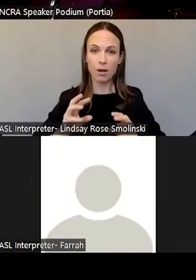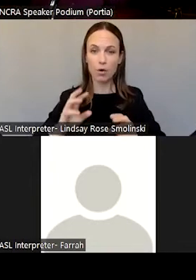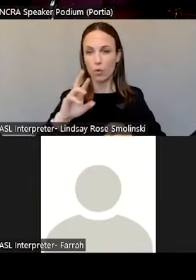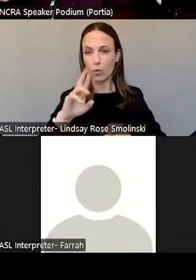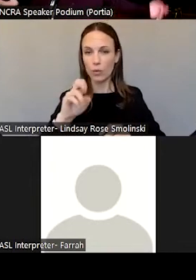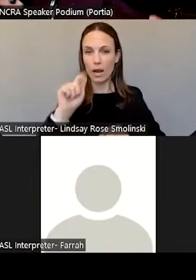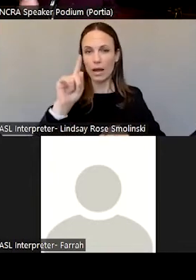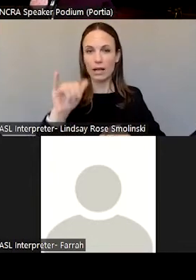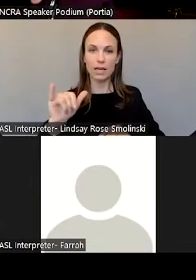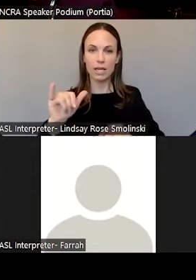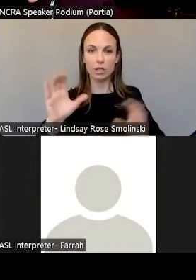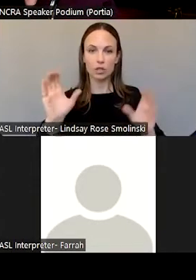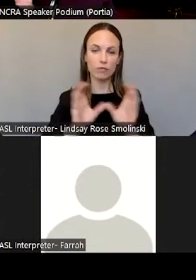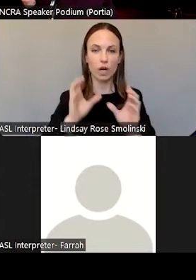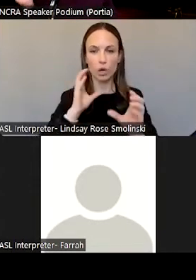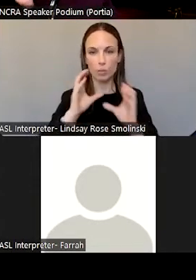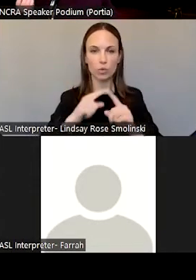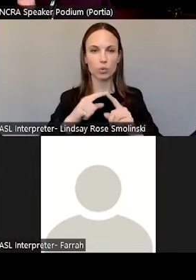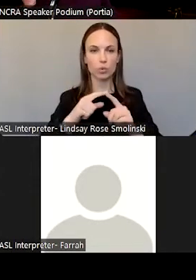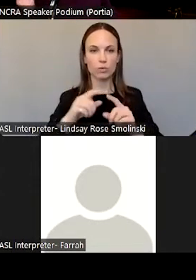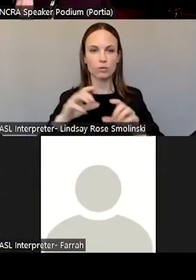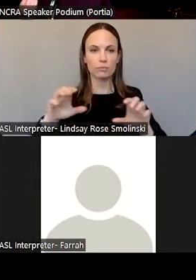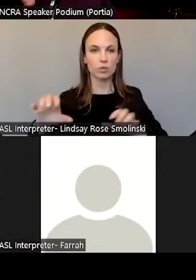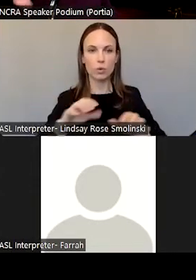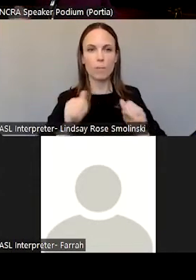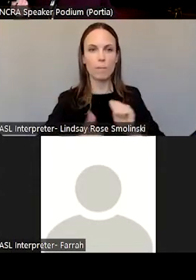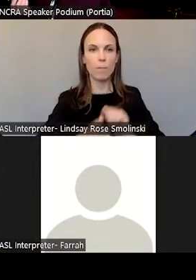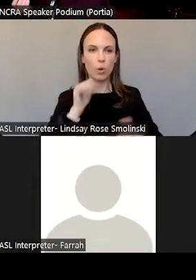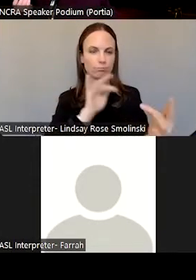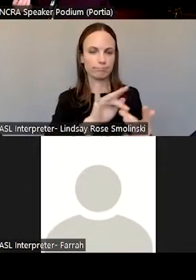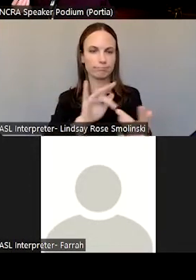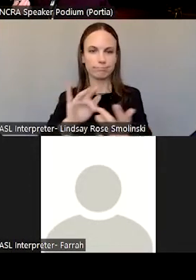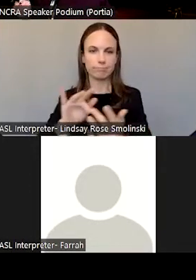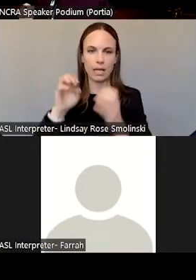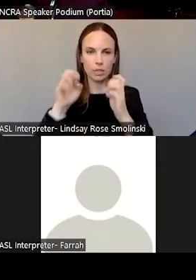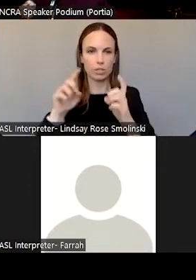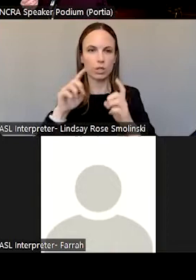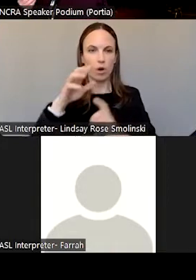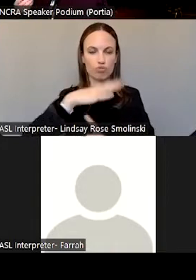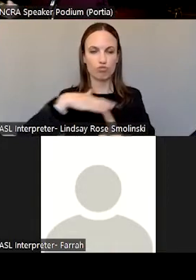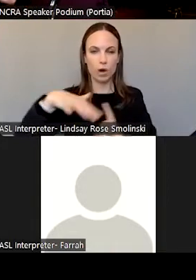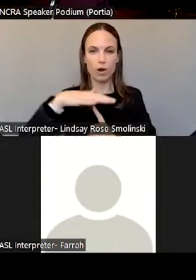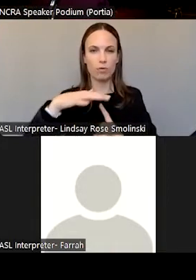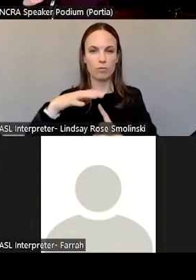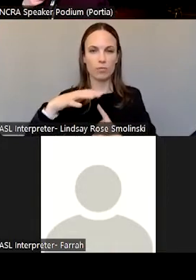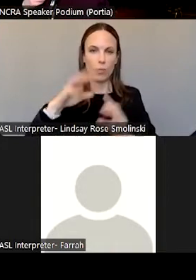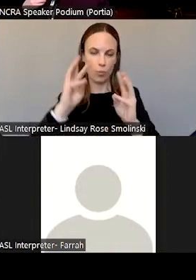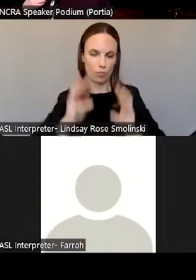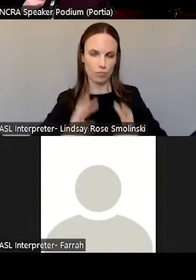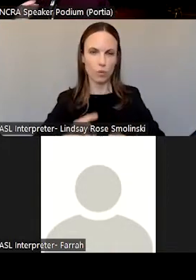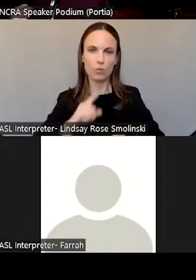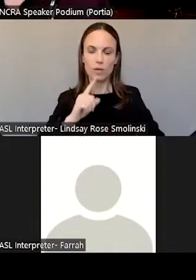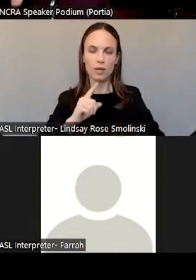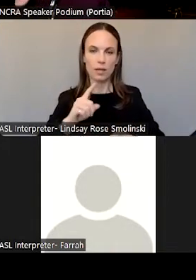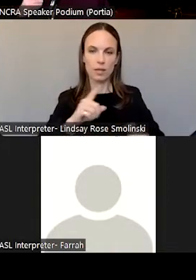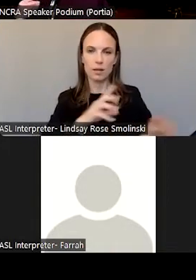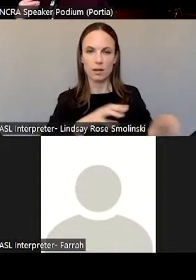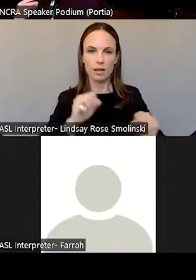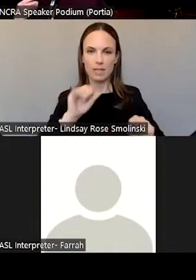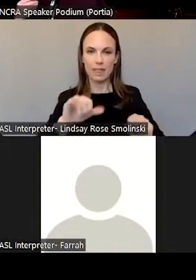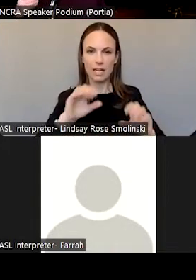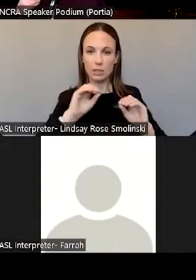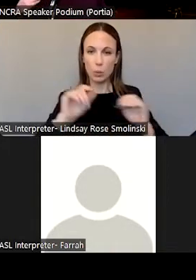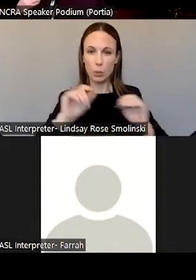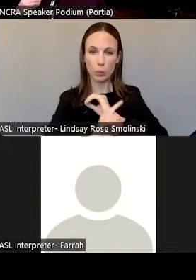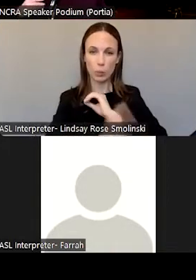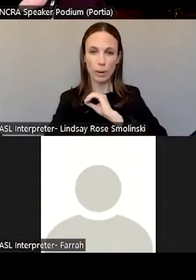certified communicators to have done the most outreach and education around climate. So really taking the zero waste message, taking her